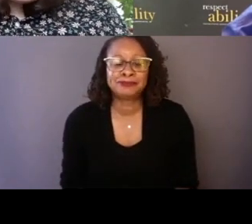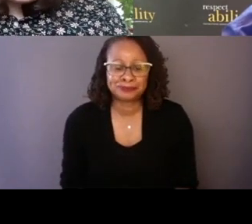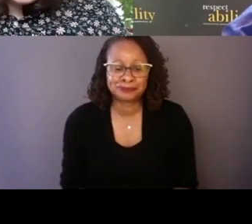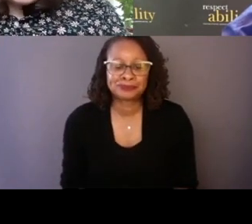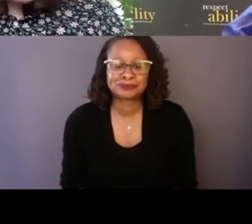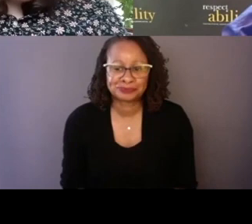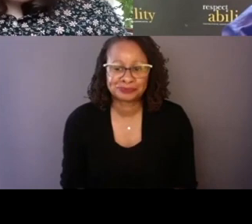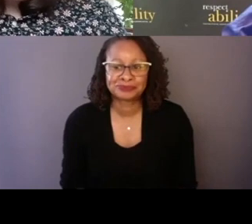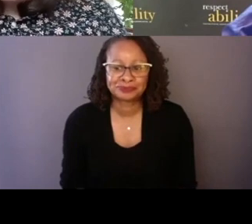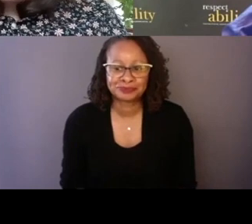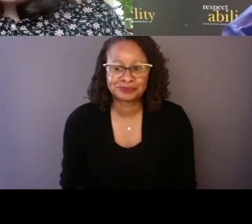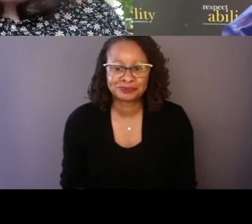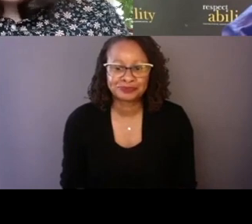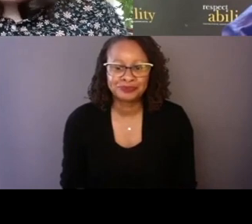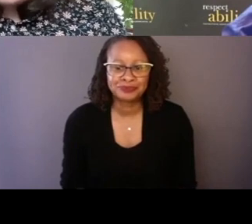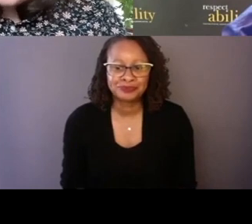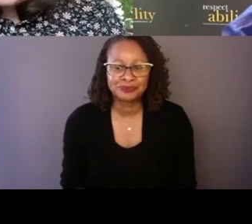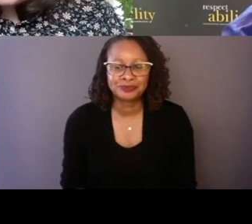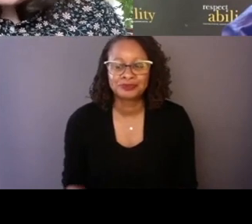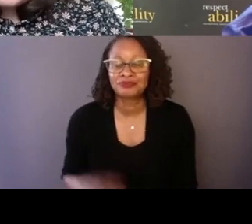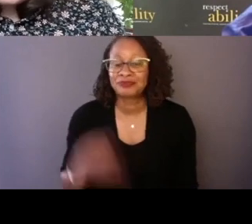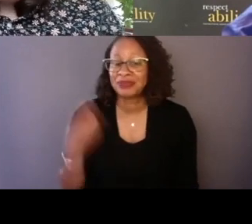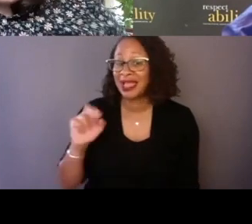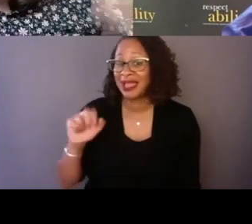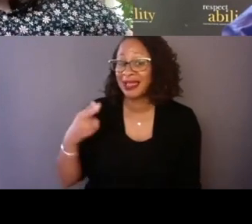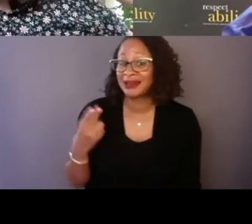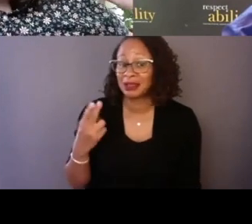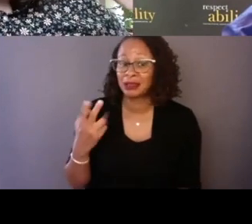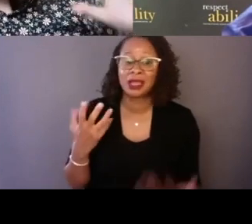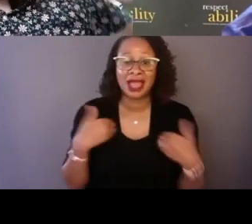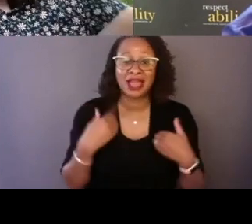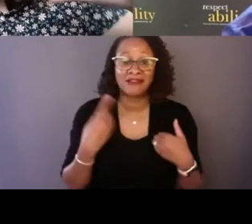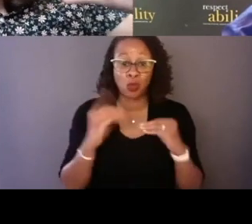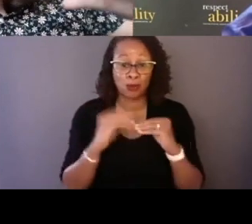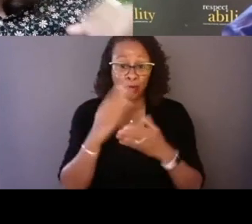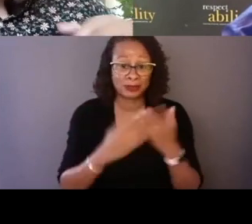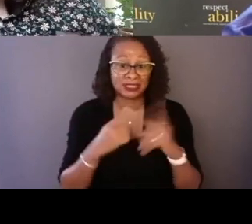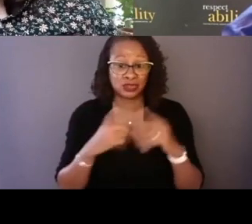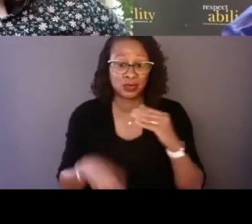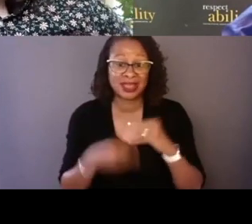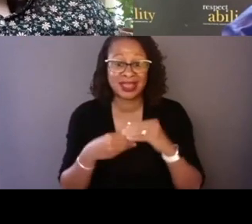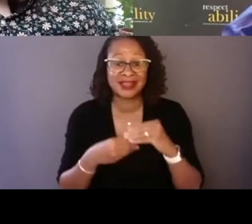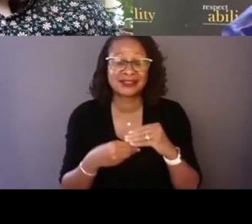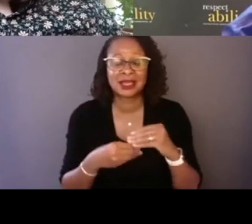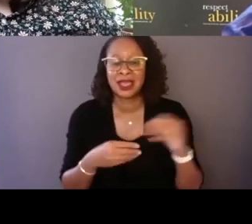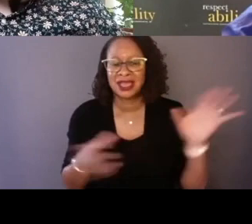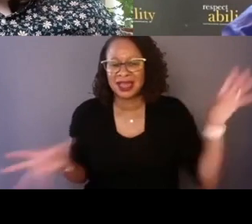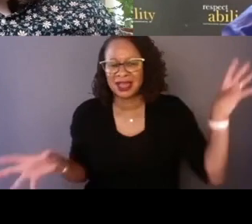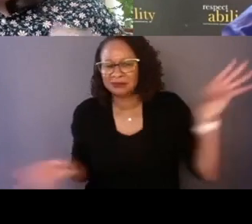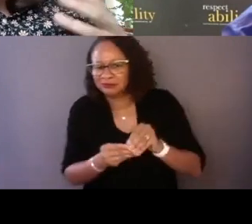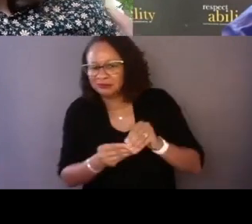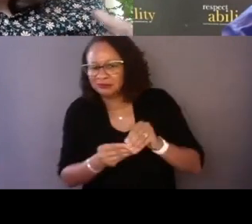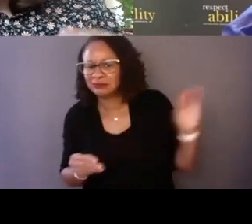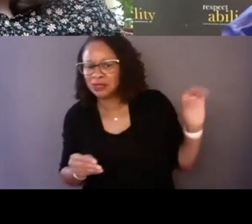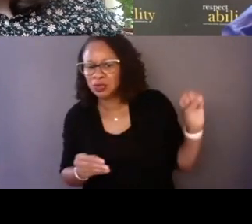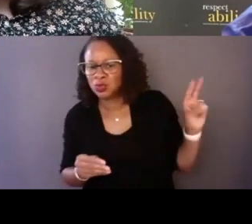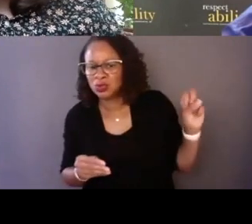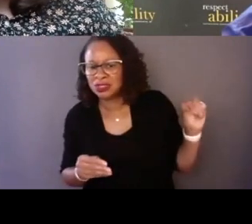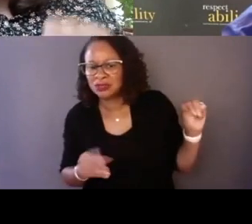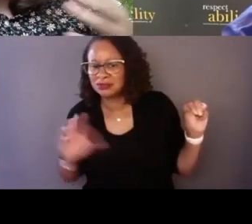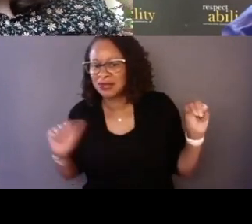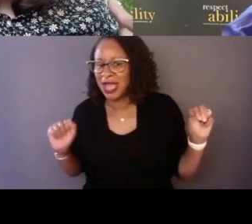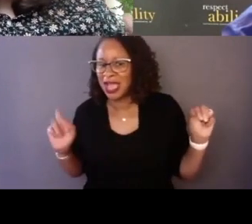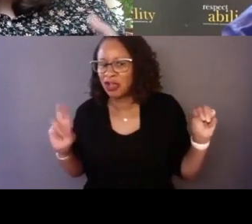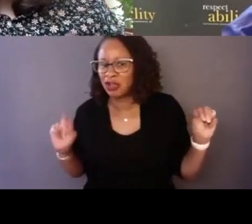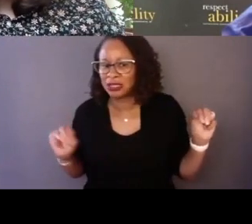Yeah. I also have just one more piece to add, and it kind of builds off of what Aaron and Susan both said. It can be really hard